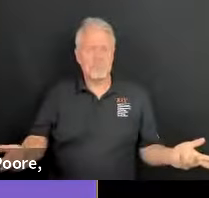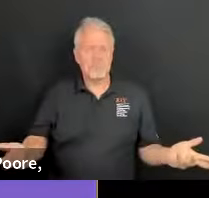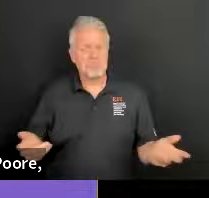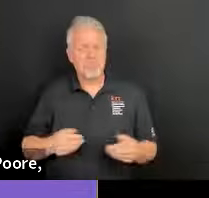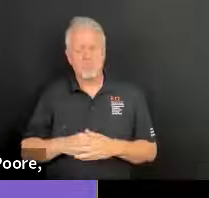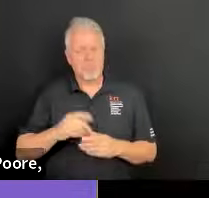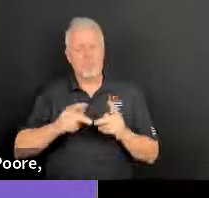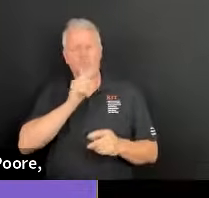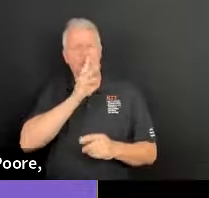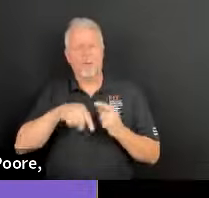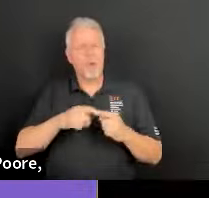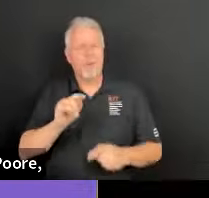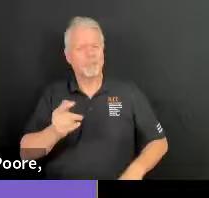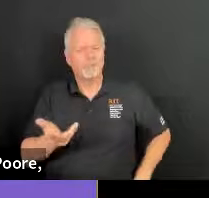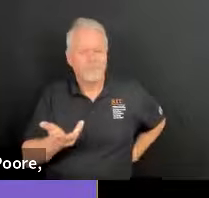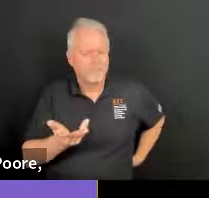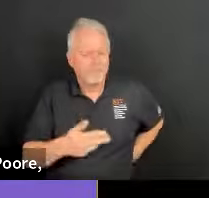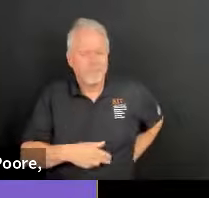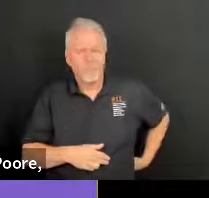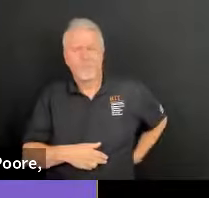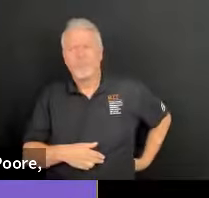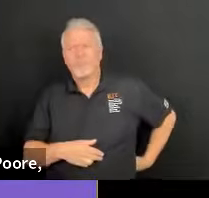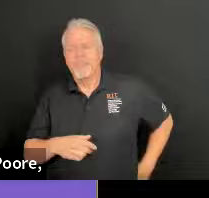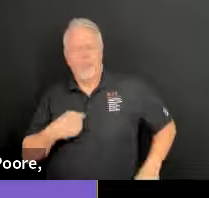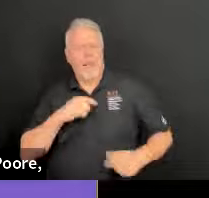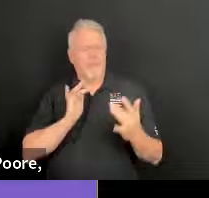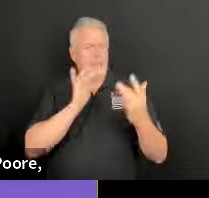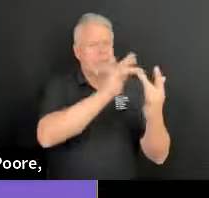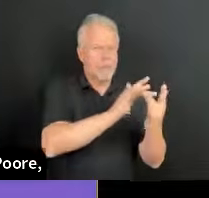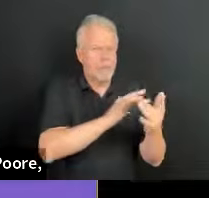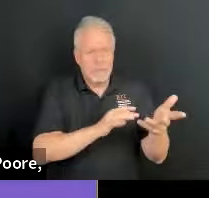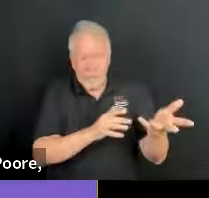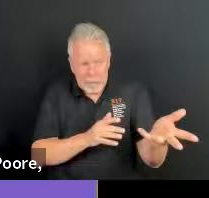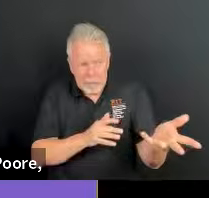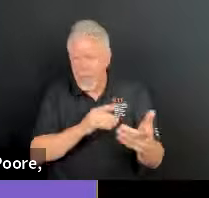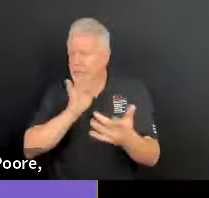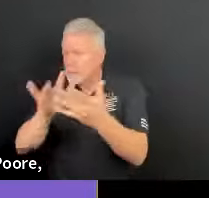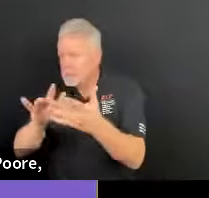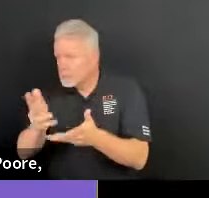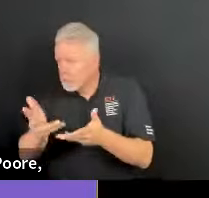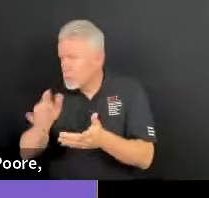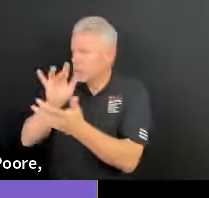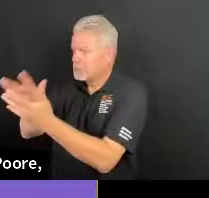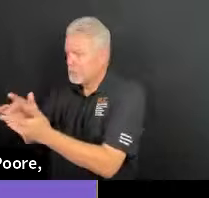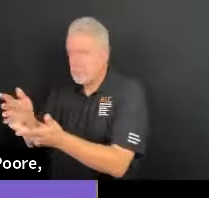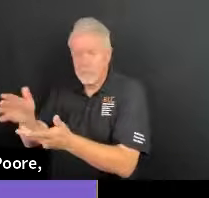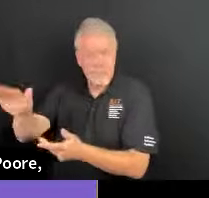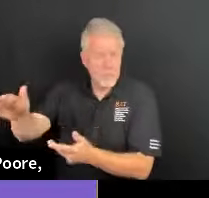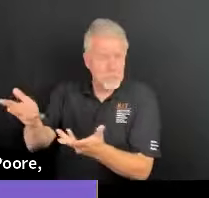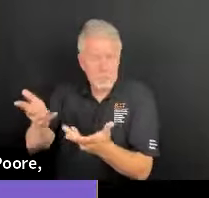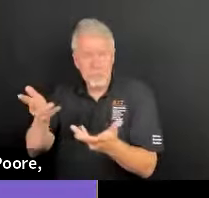And a lot of information isn't shared between individuals because people aren't comfortable talking about it. I have reached out to